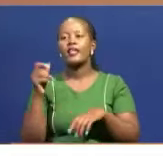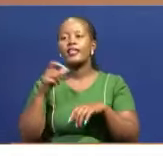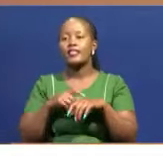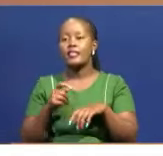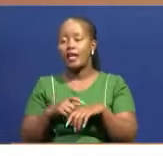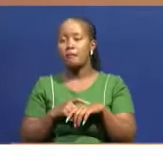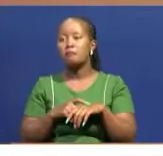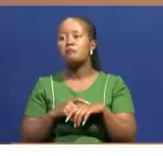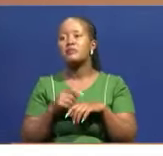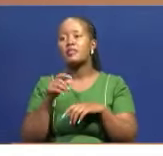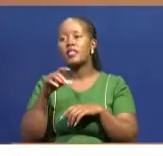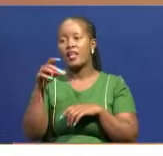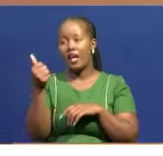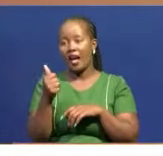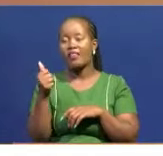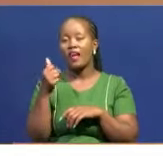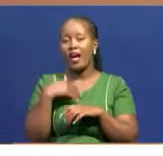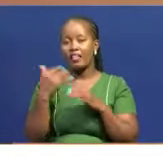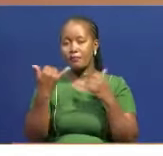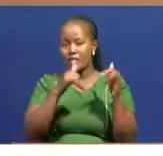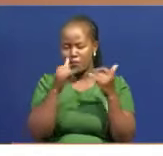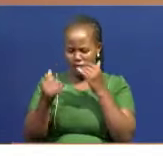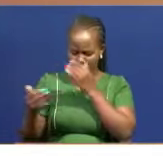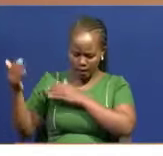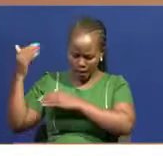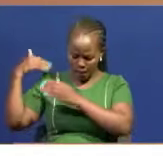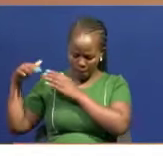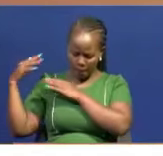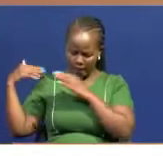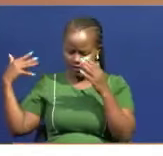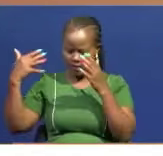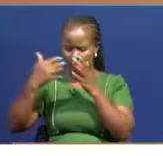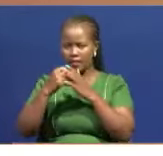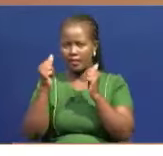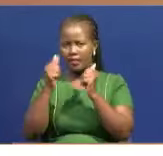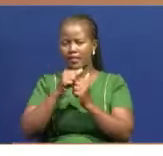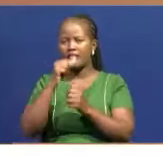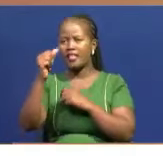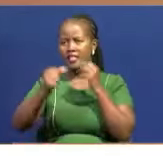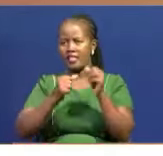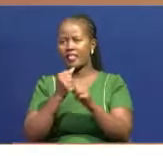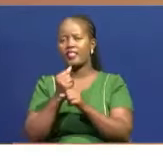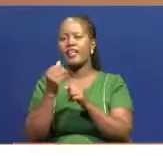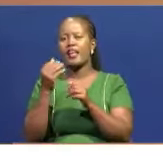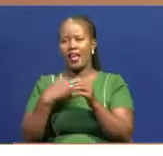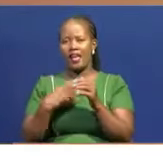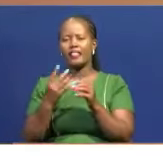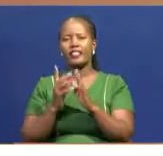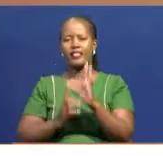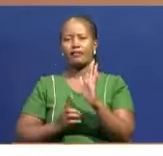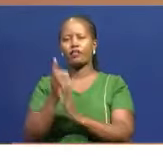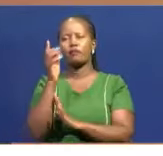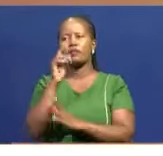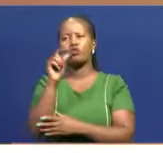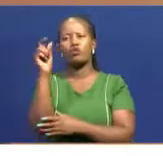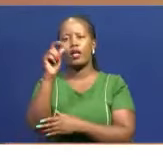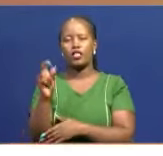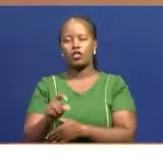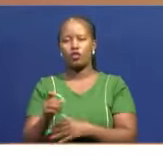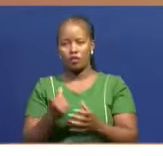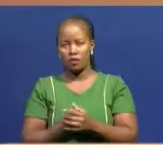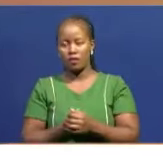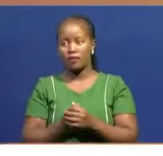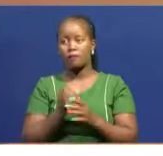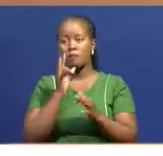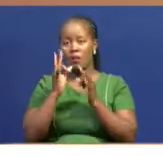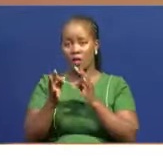played about 10 years ago, it had developed into a regional franchise event, which is excellent. Because remember, if our